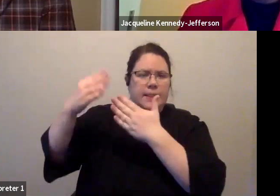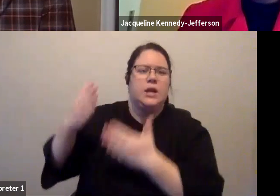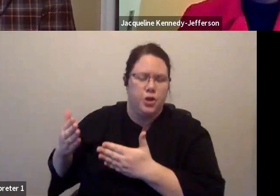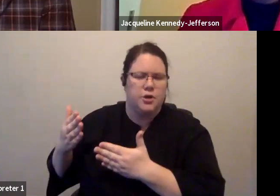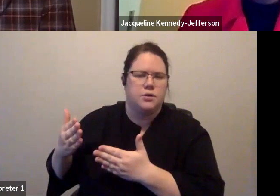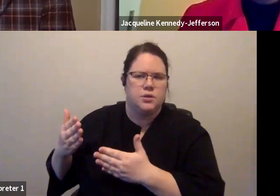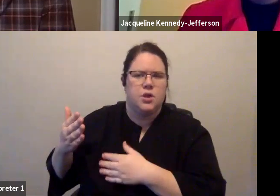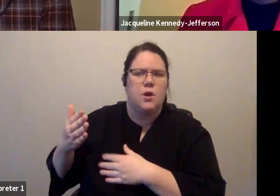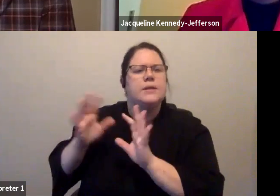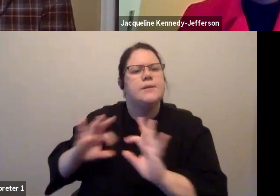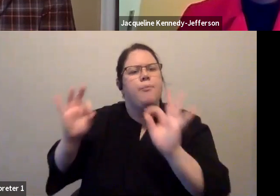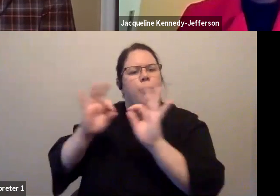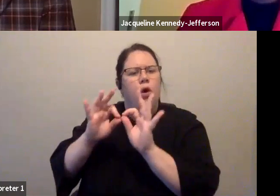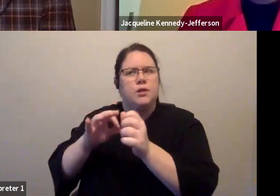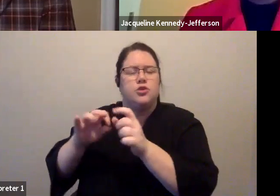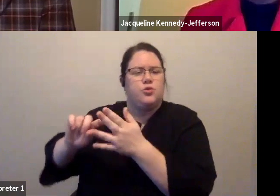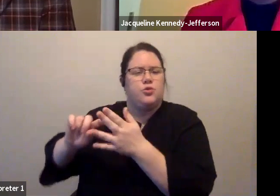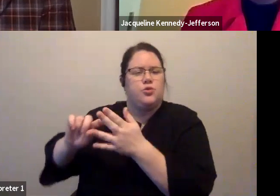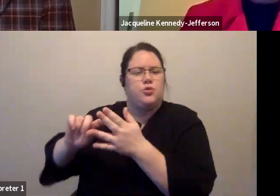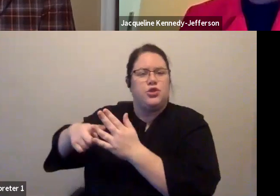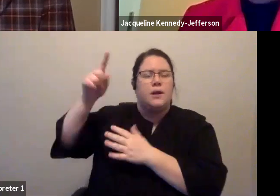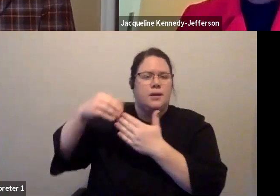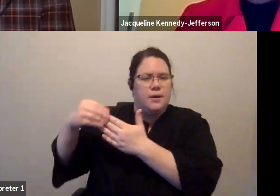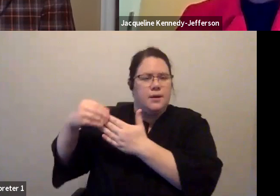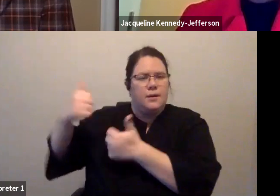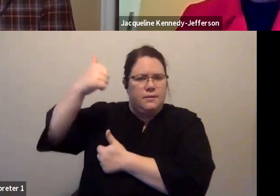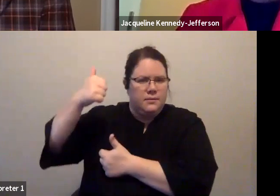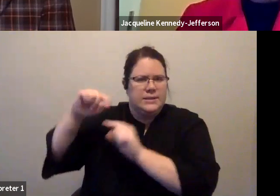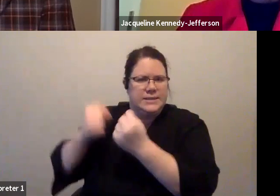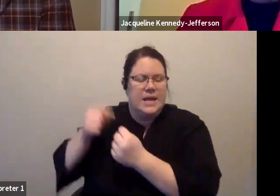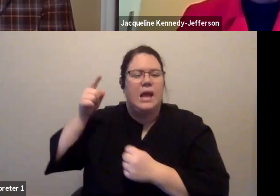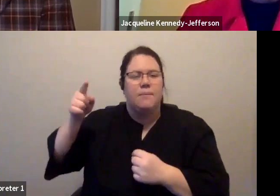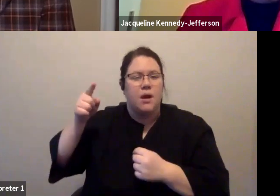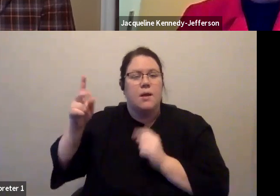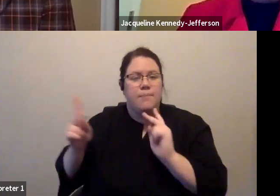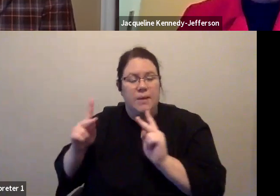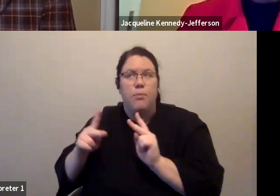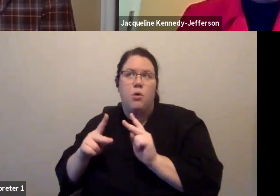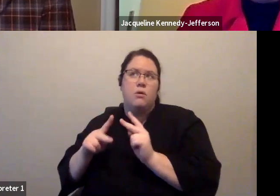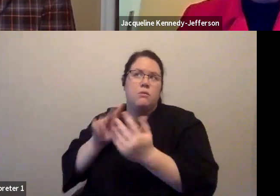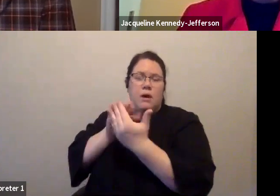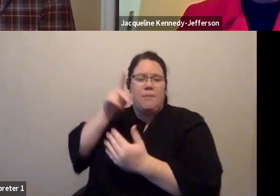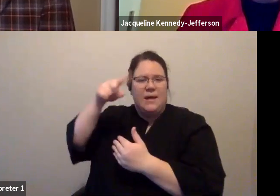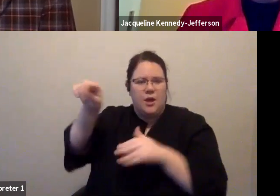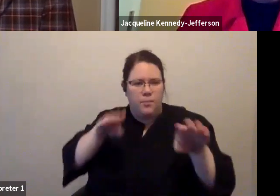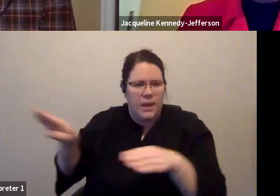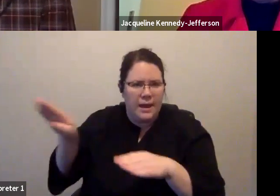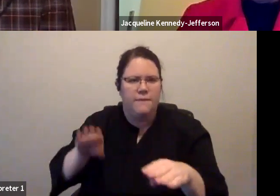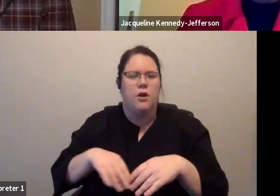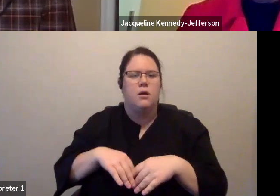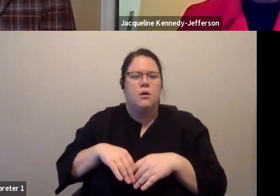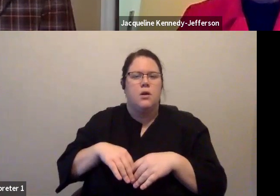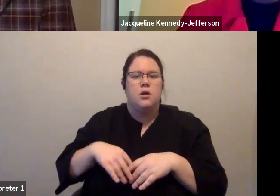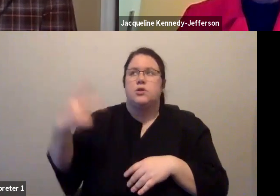they cast a shadow, right? They are setting the tone for their department, for their environment. So it's important that, we're working with them